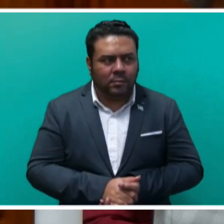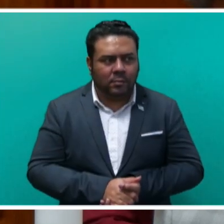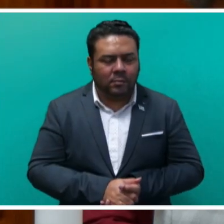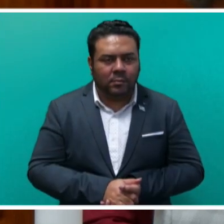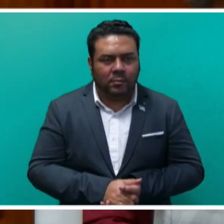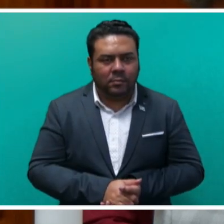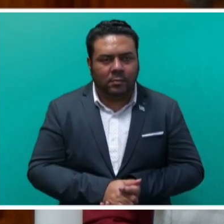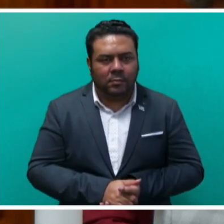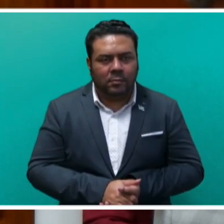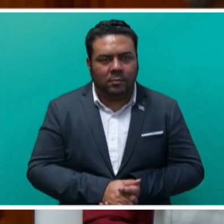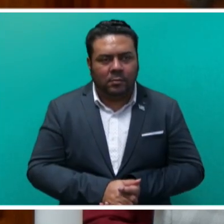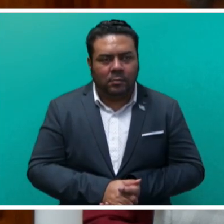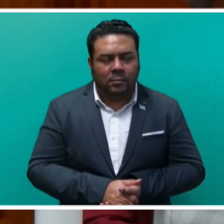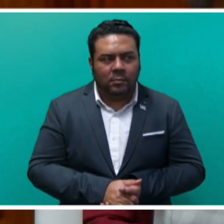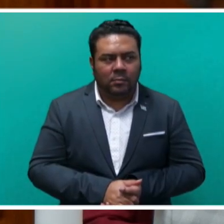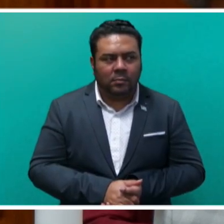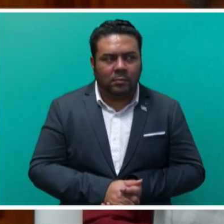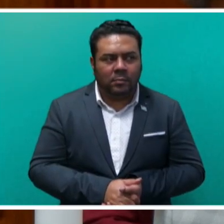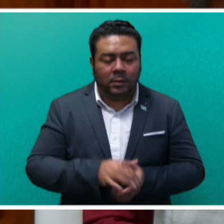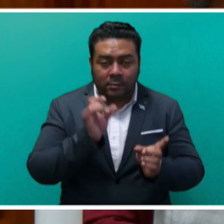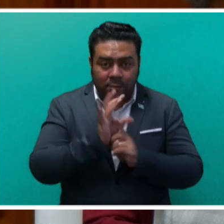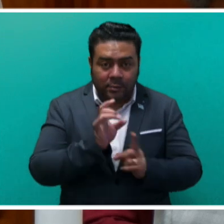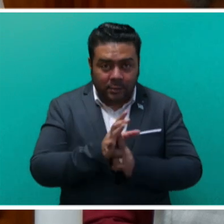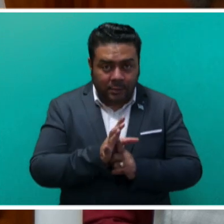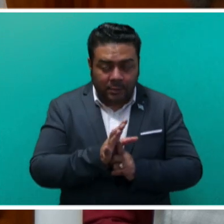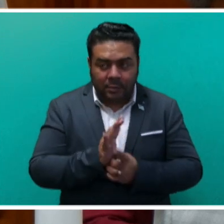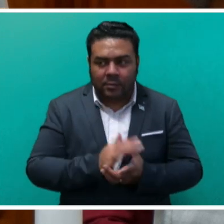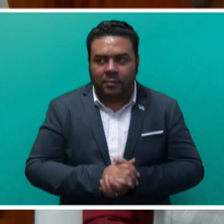things, the grant is unique because it actually